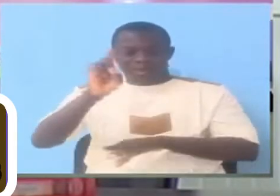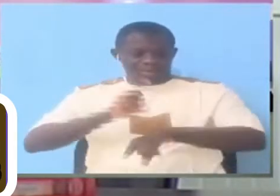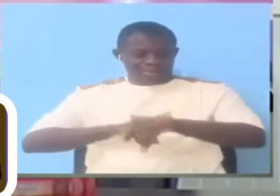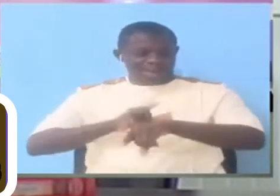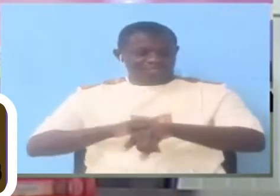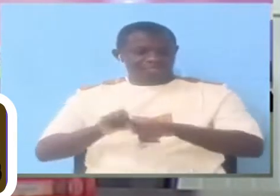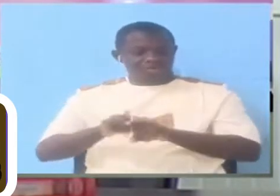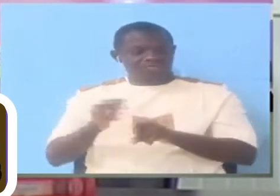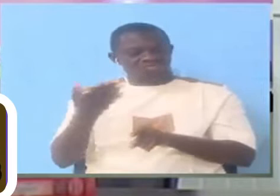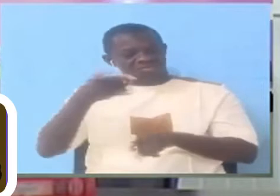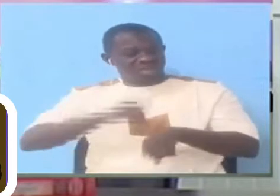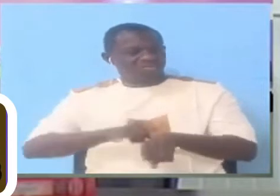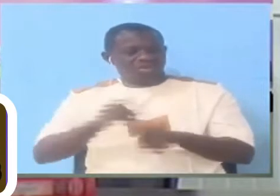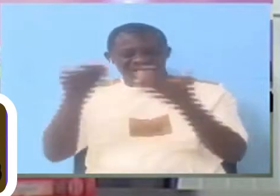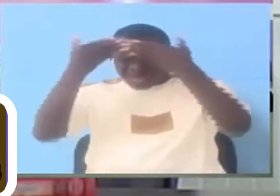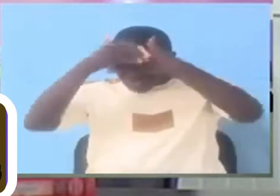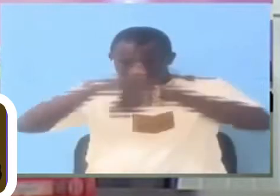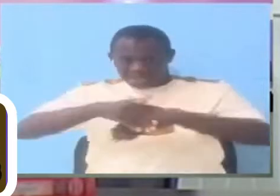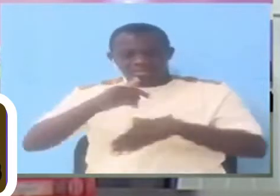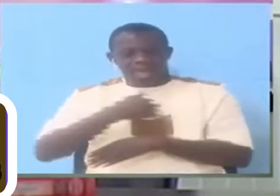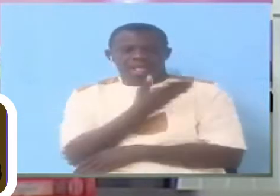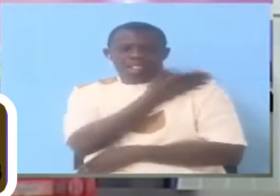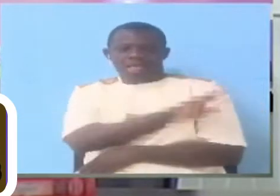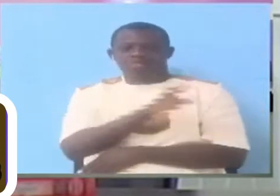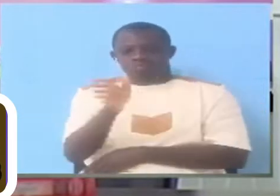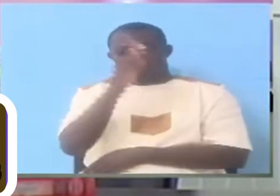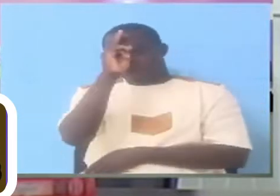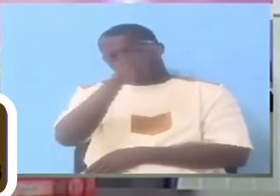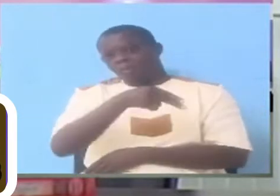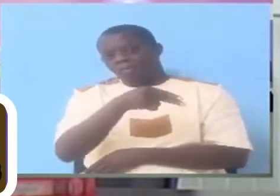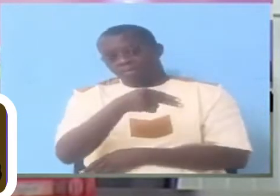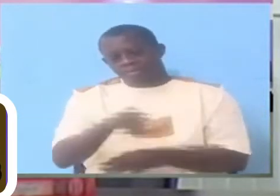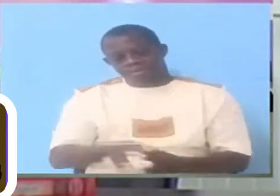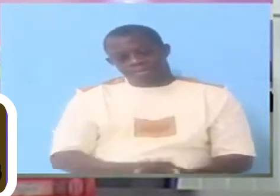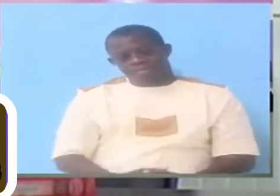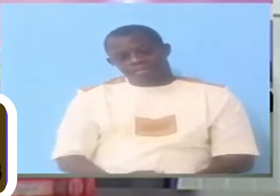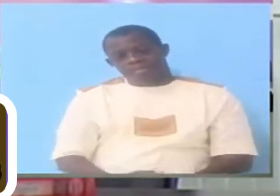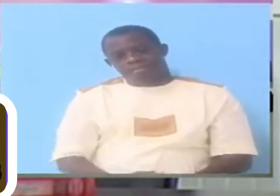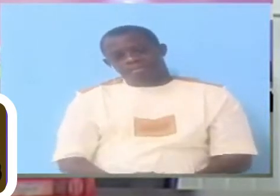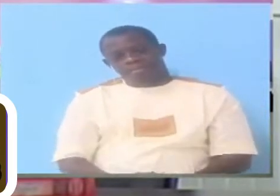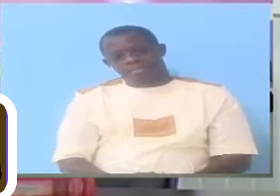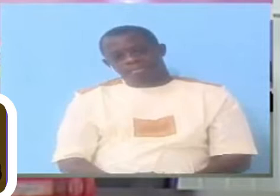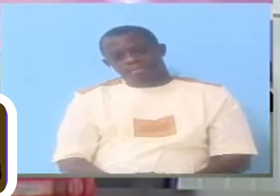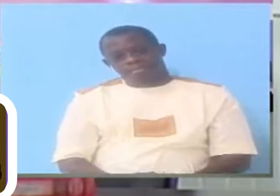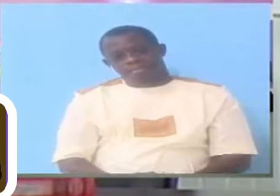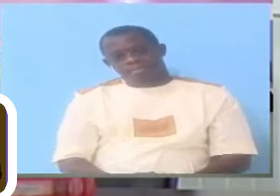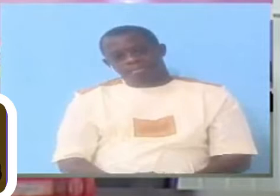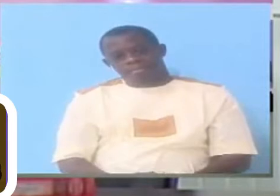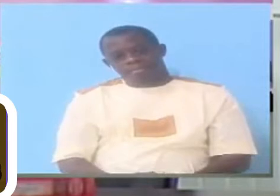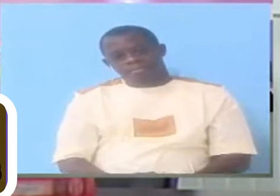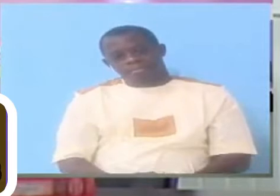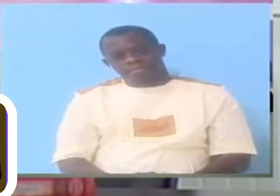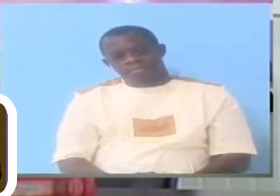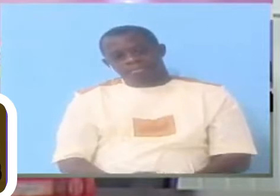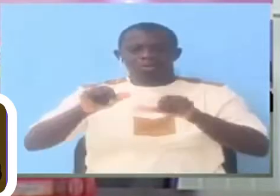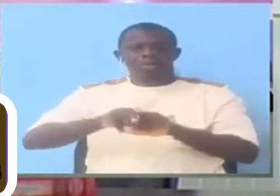at night I left for home. Munu ma xam nak ban waxtu la won way nak ci goudi gogu amna ben jamono dama